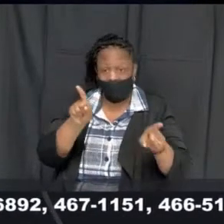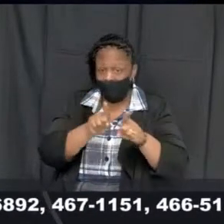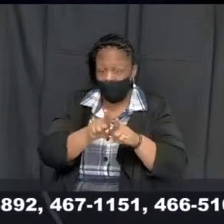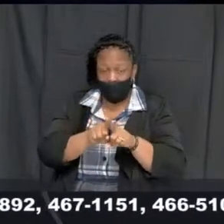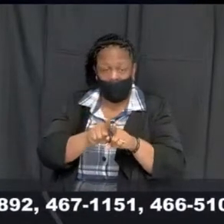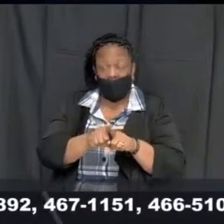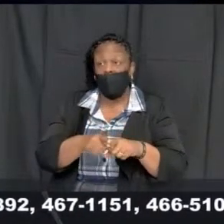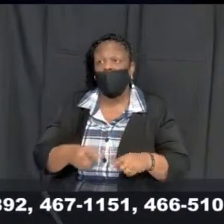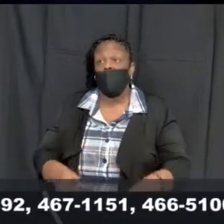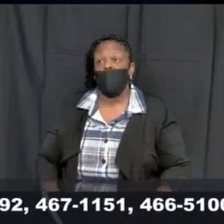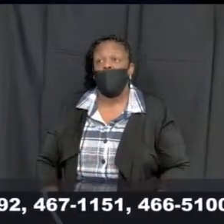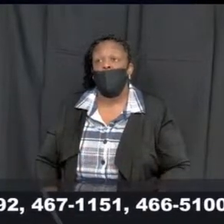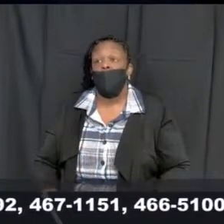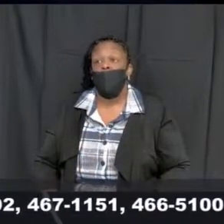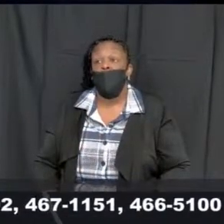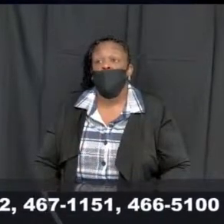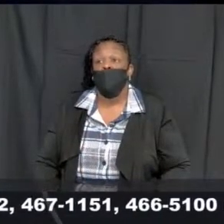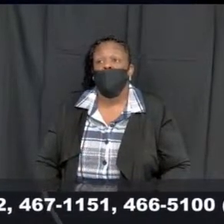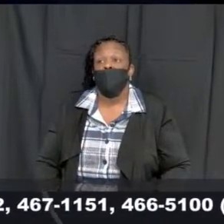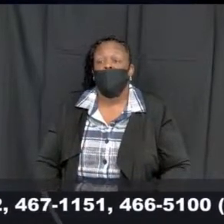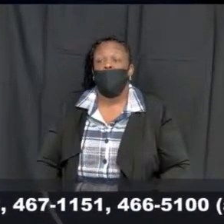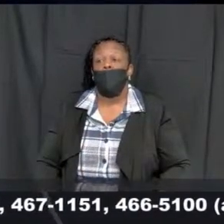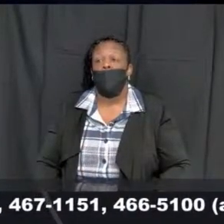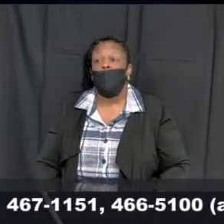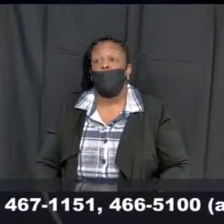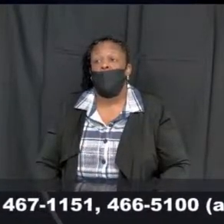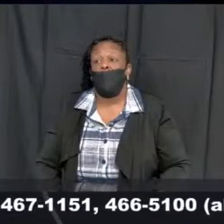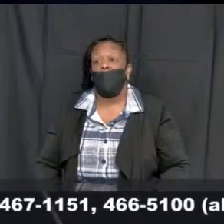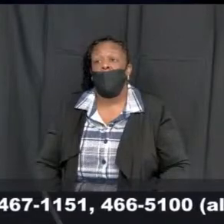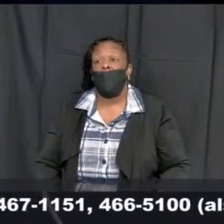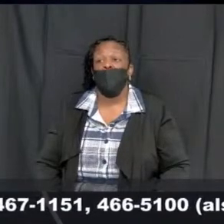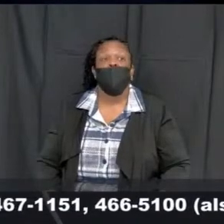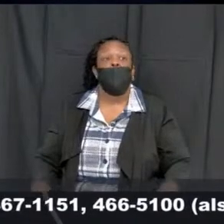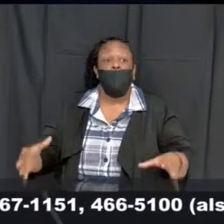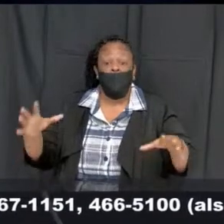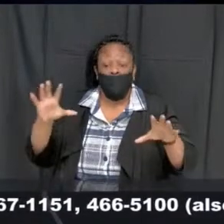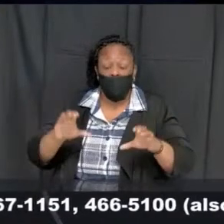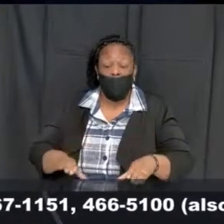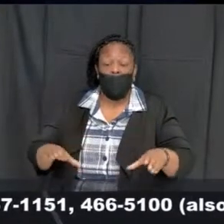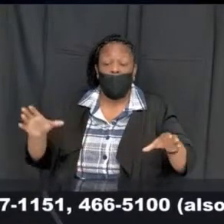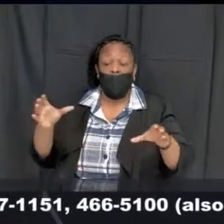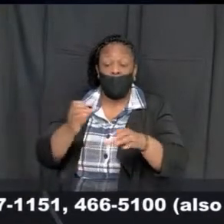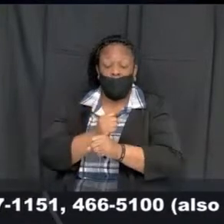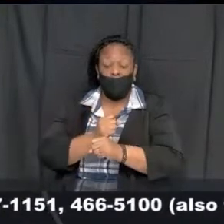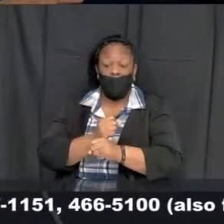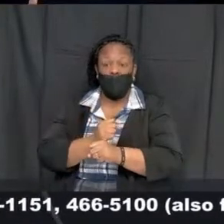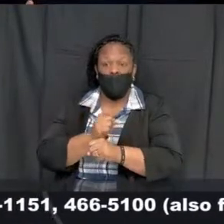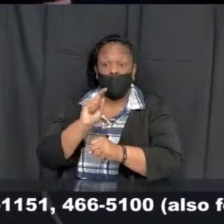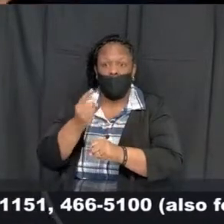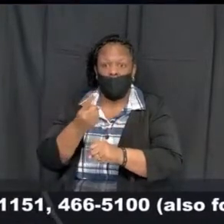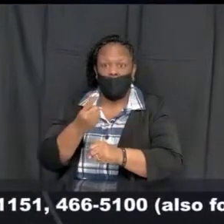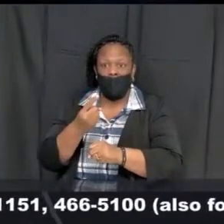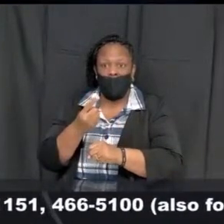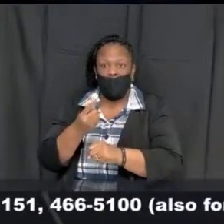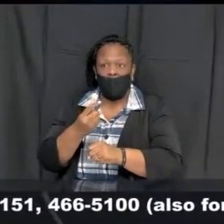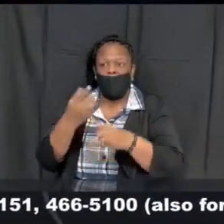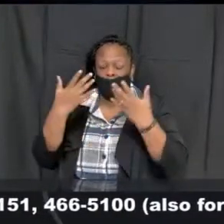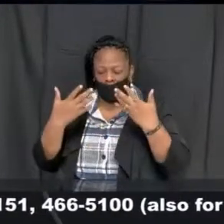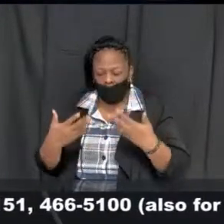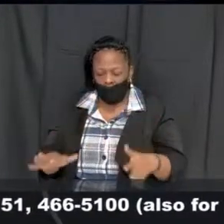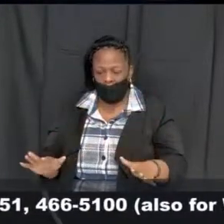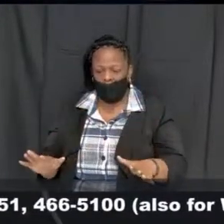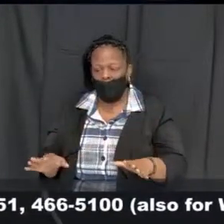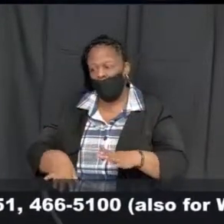transmissible. That one is associated with a higher risk of reinfectivity. So you get the first, you come down